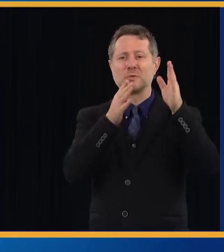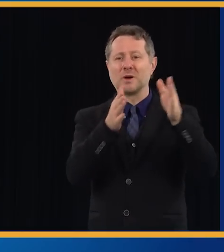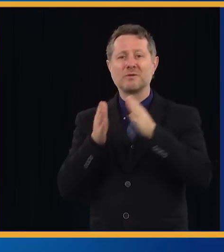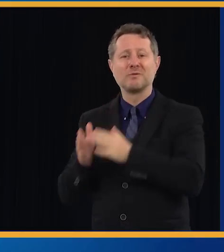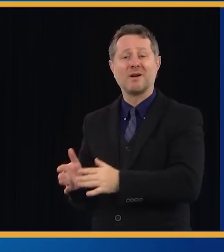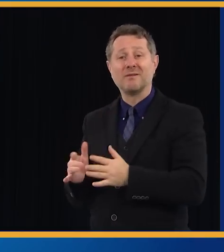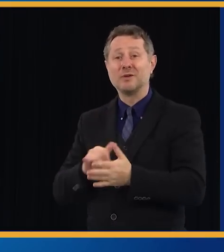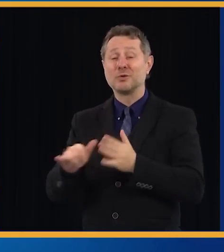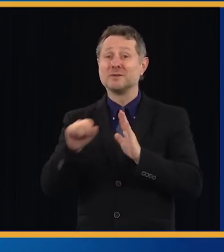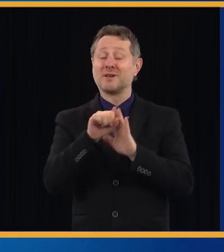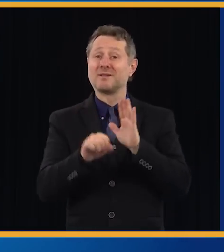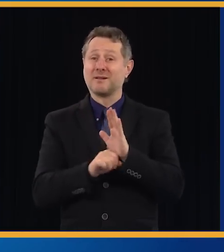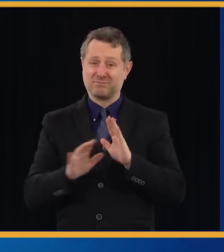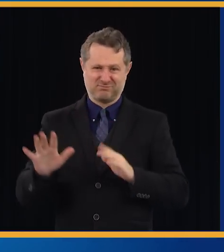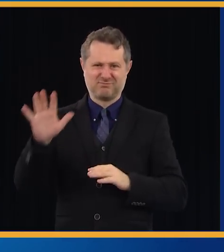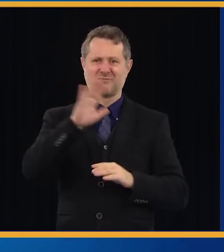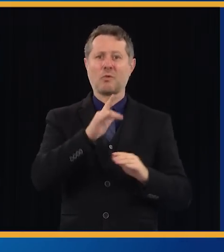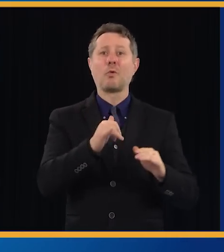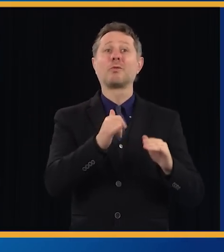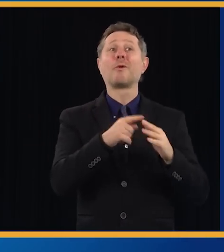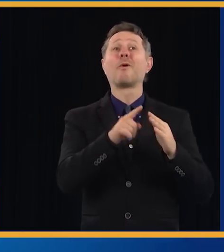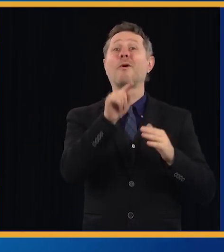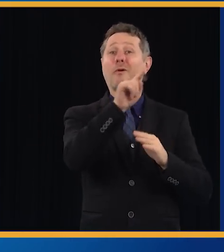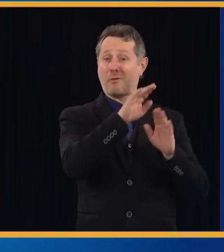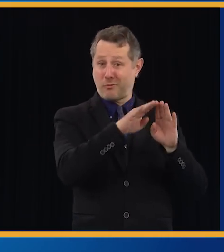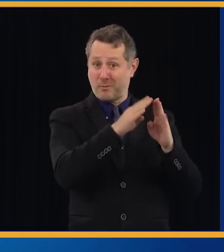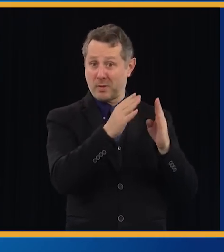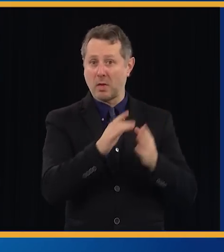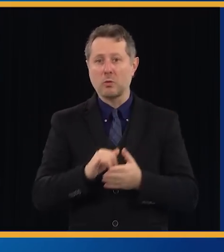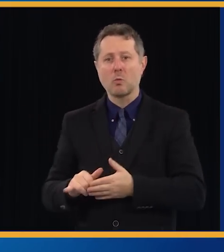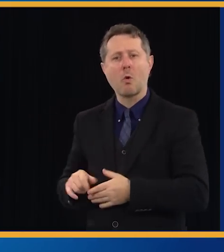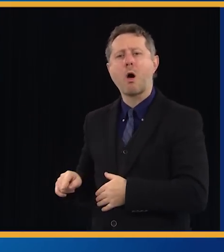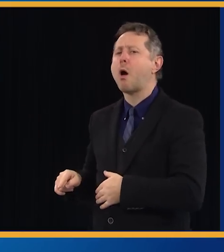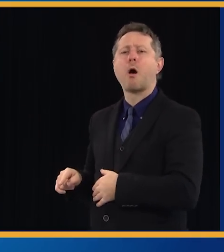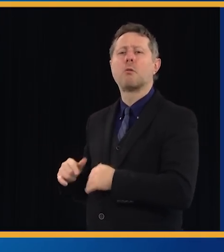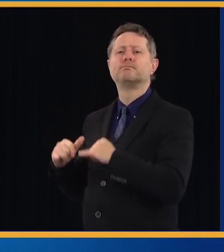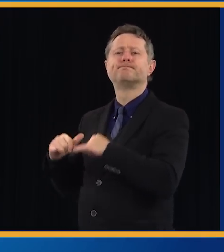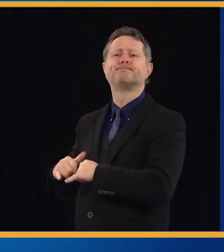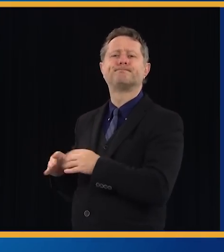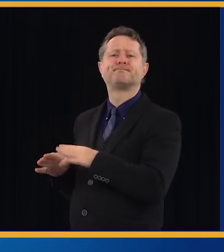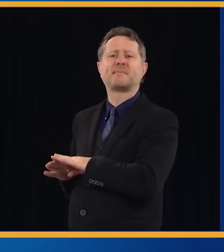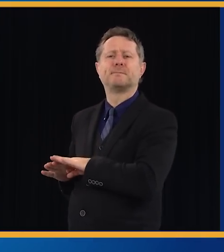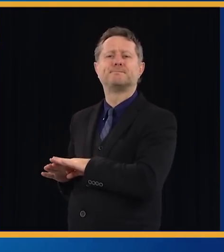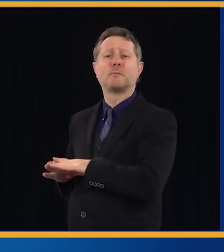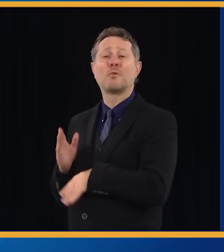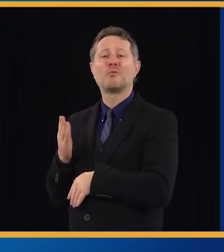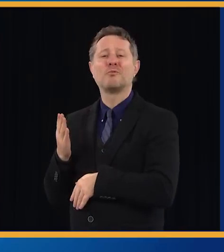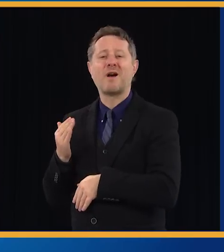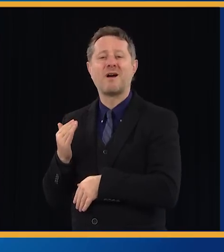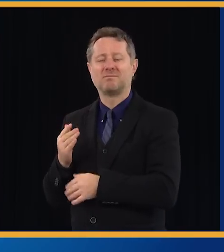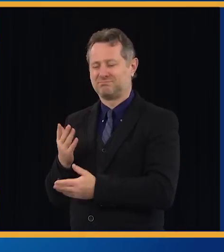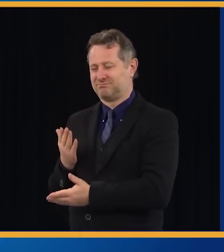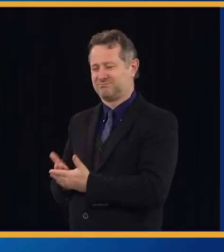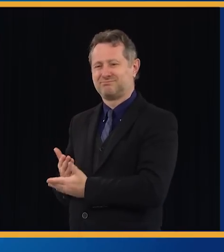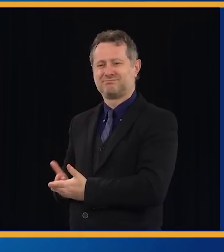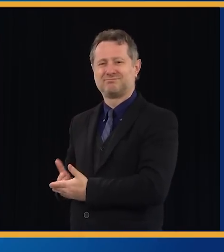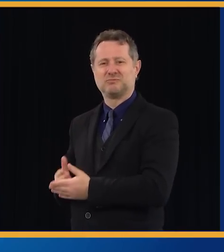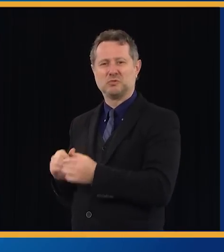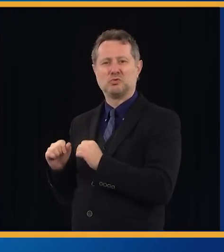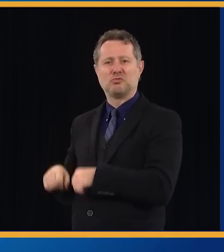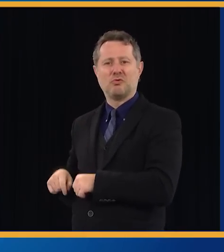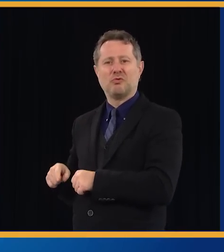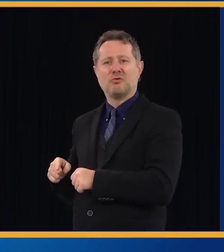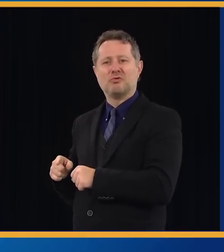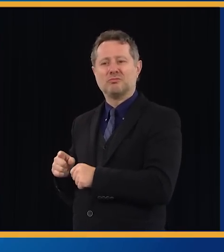open now and New York doesn't, because the facts should dictate the action. And